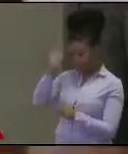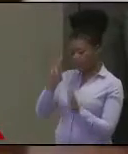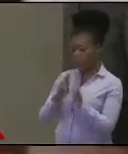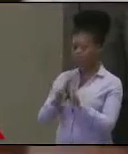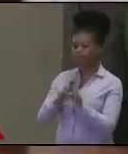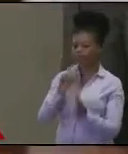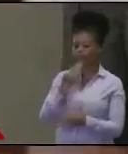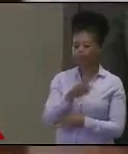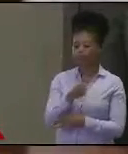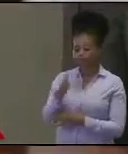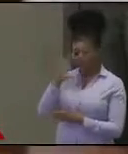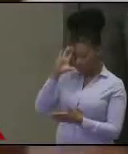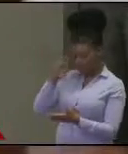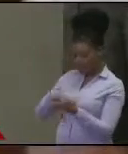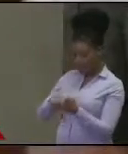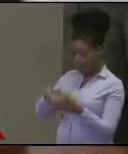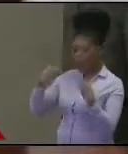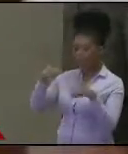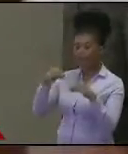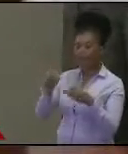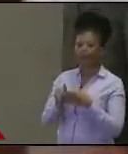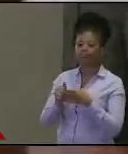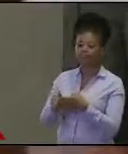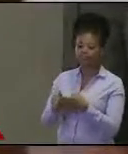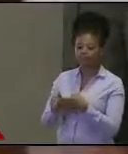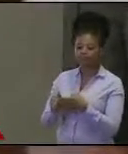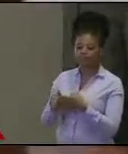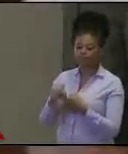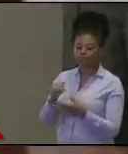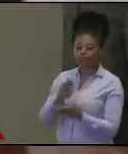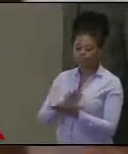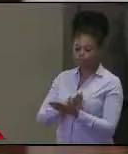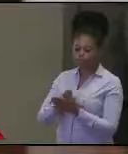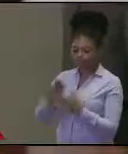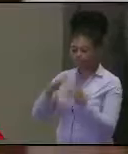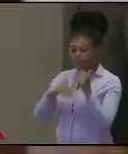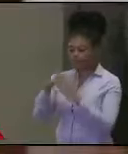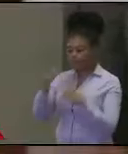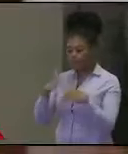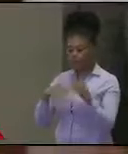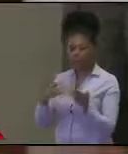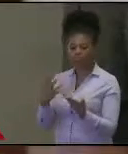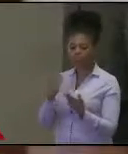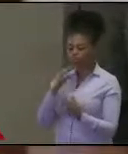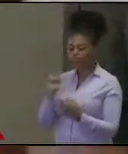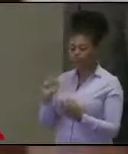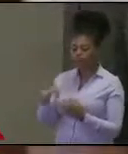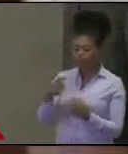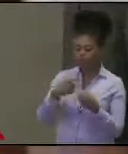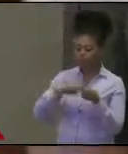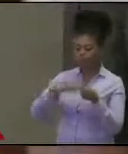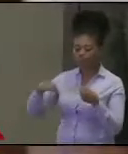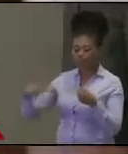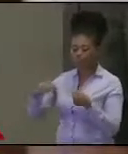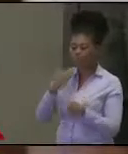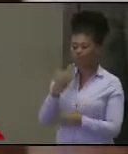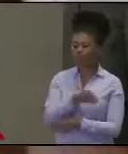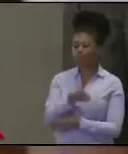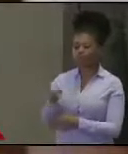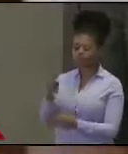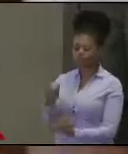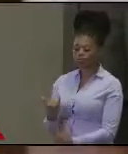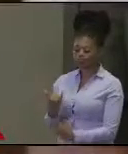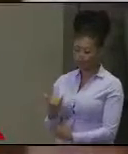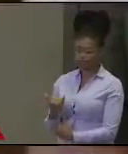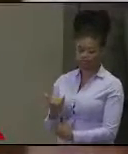here, the academia, business leaders, NGOs, builders, contractors, and all stakeholders present here